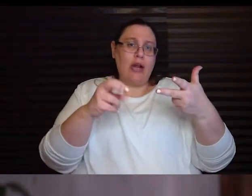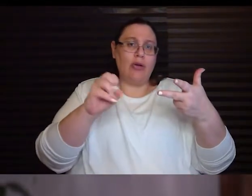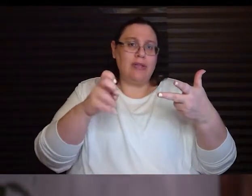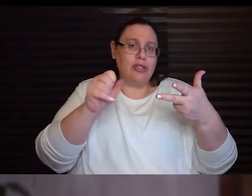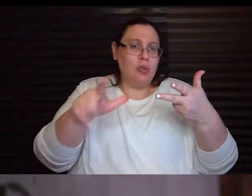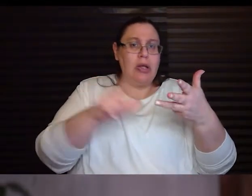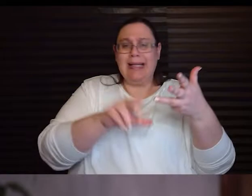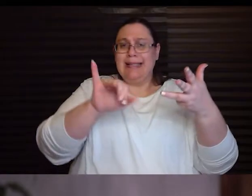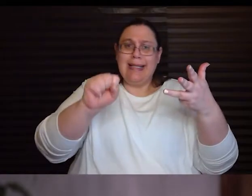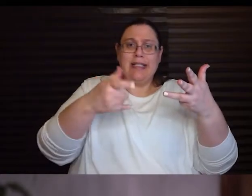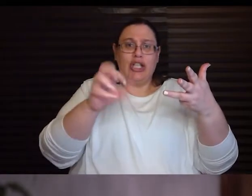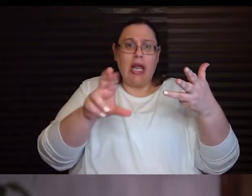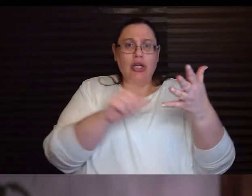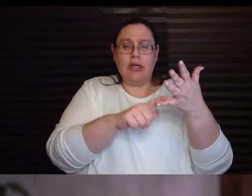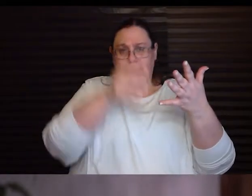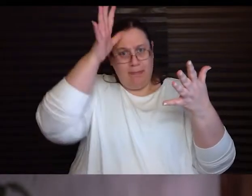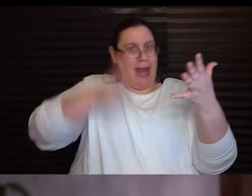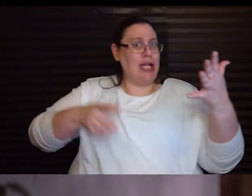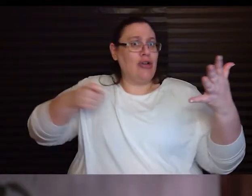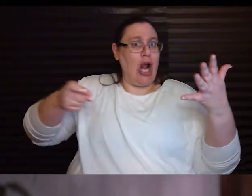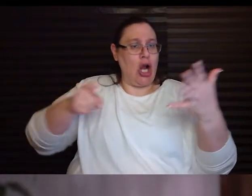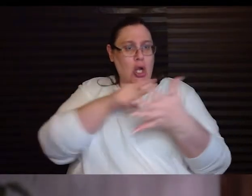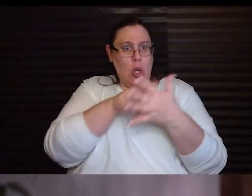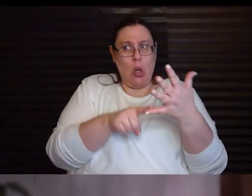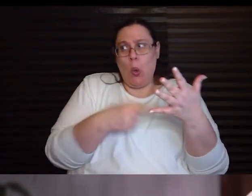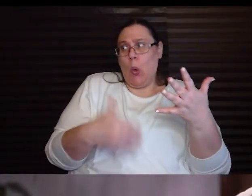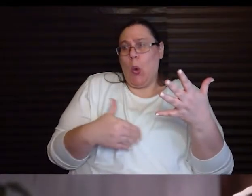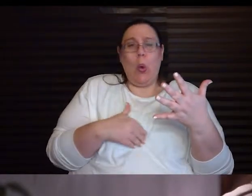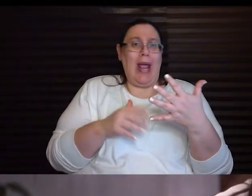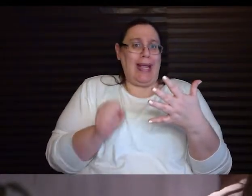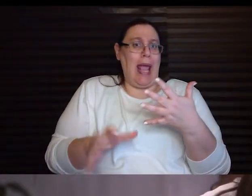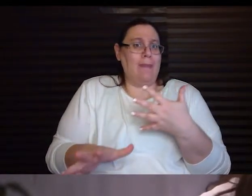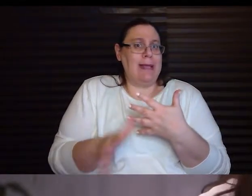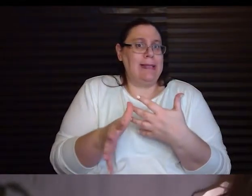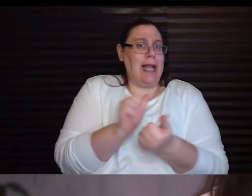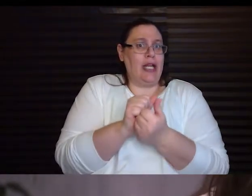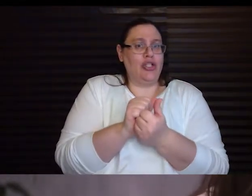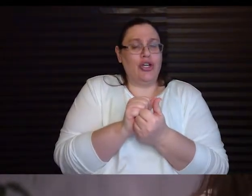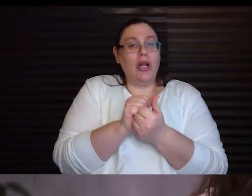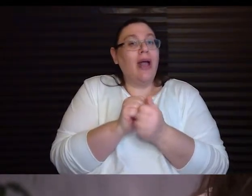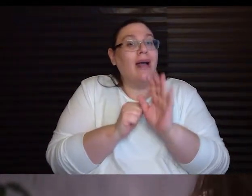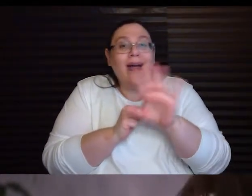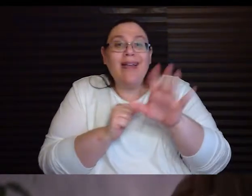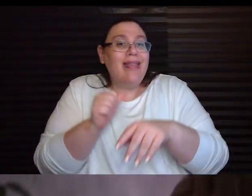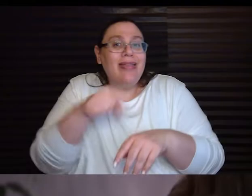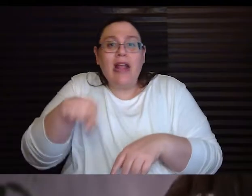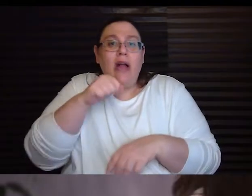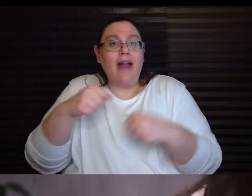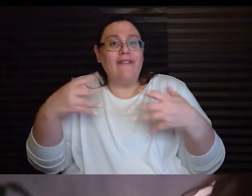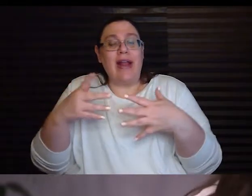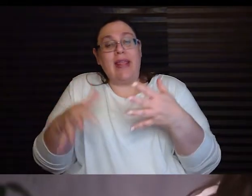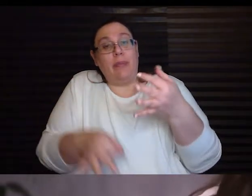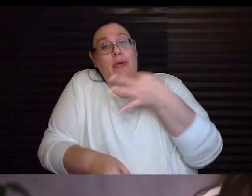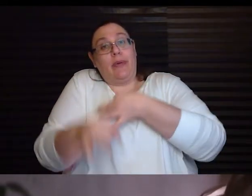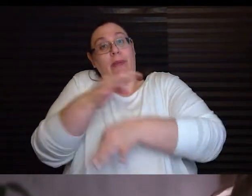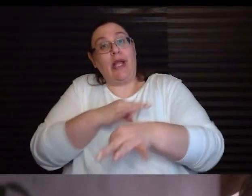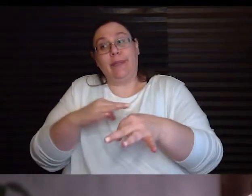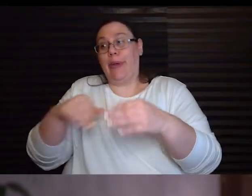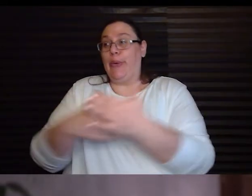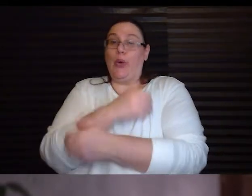cisgendered, patriarchal, as fragile and endangered. They don't simply fear that they're going to be replaced by a